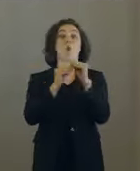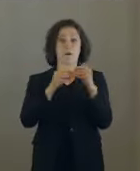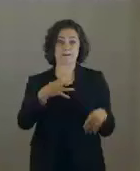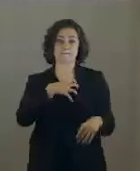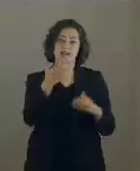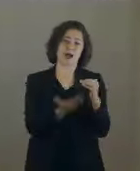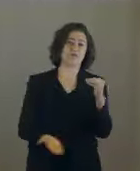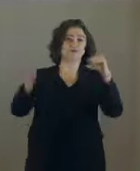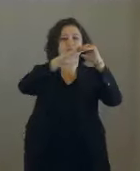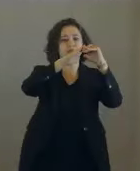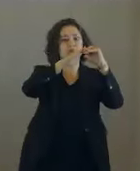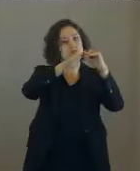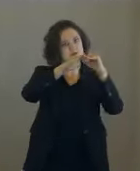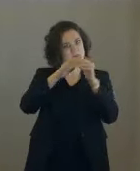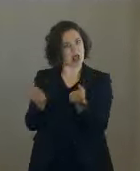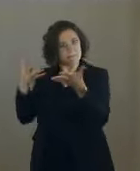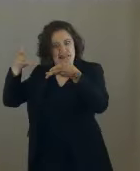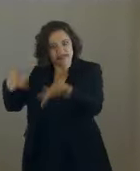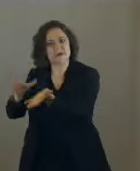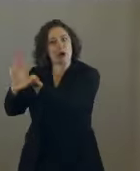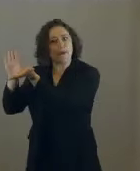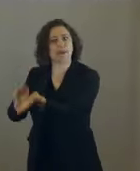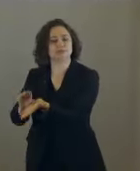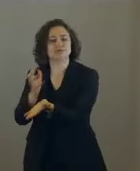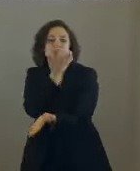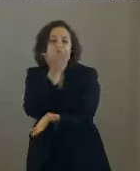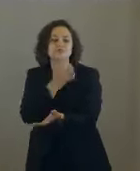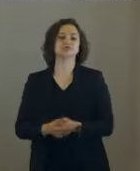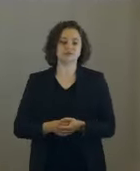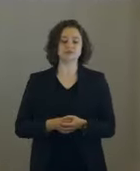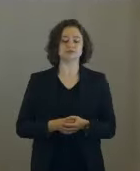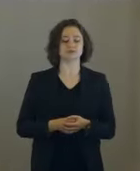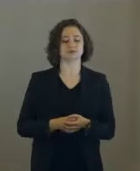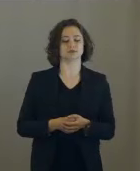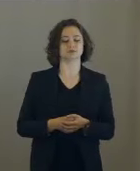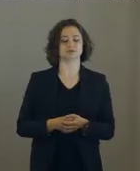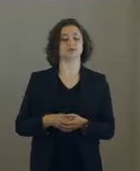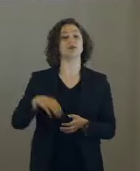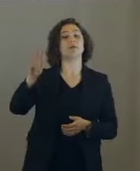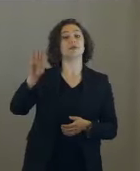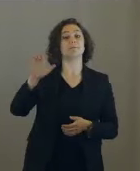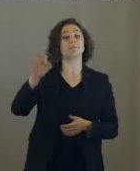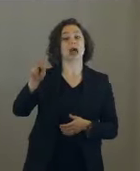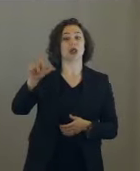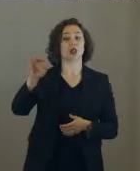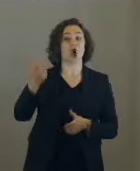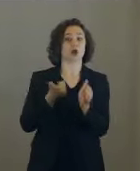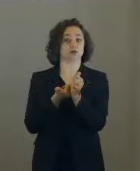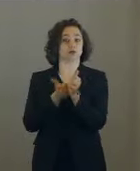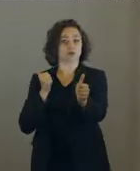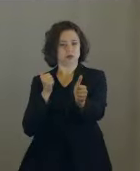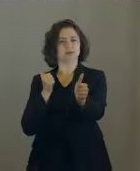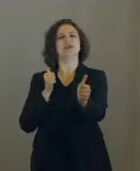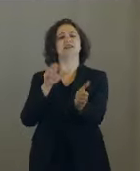has decreased. Finally, let's look at the backlog. Of the 2,628